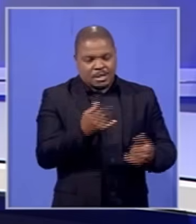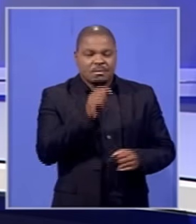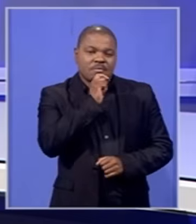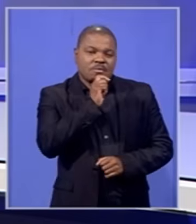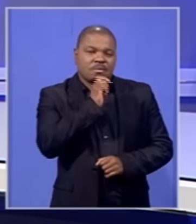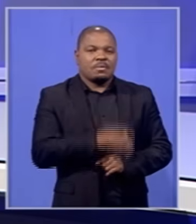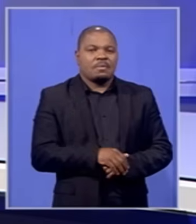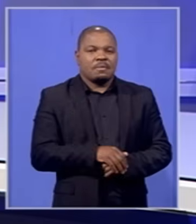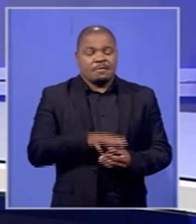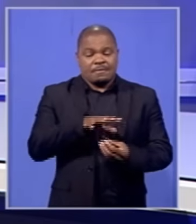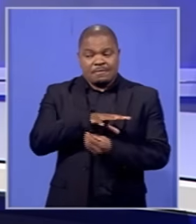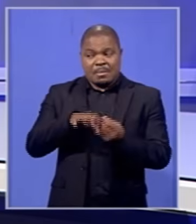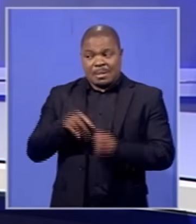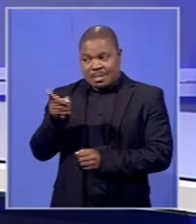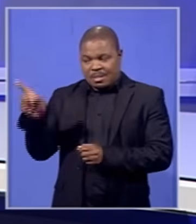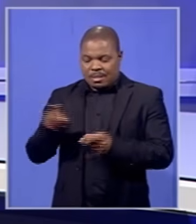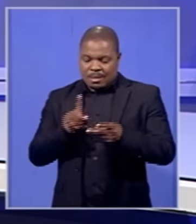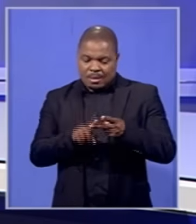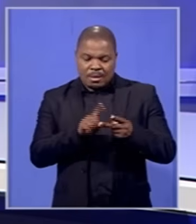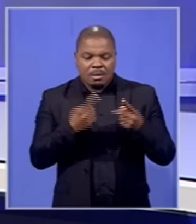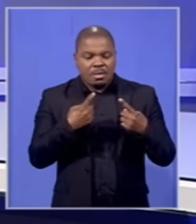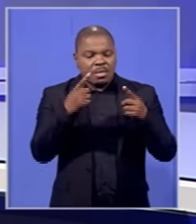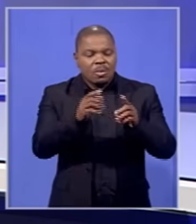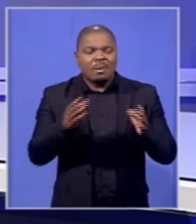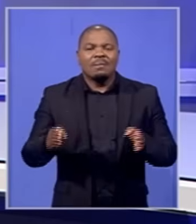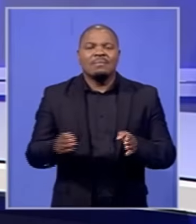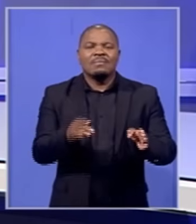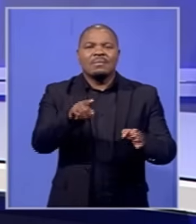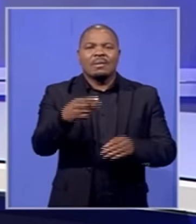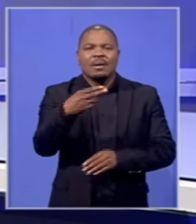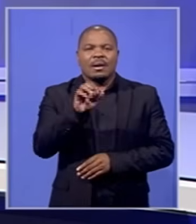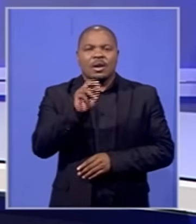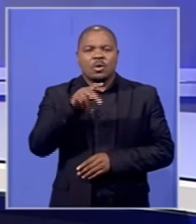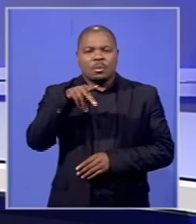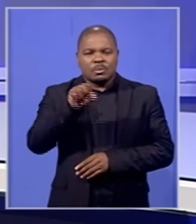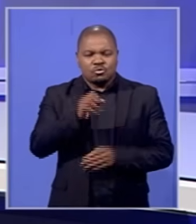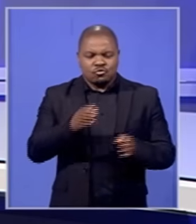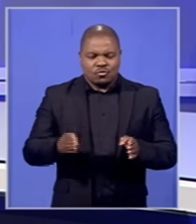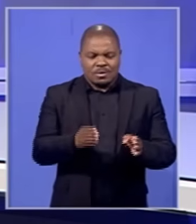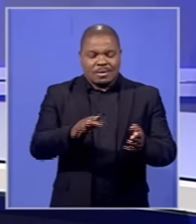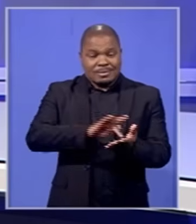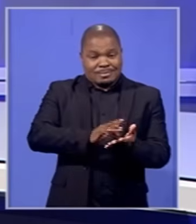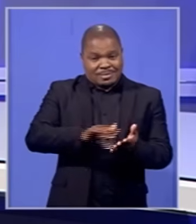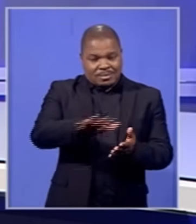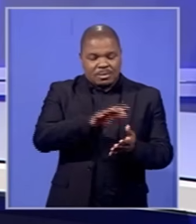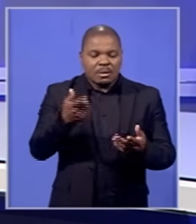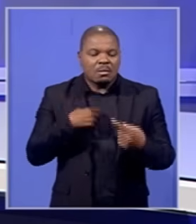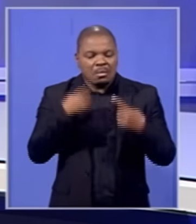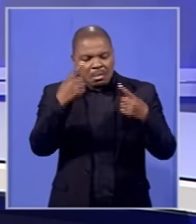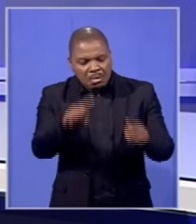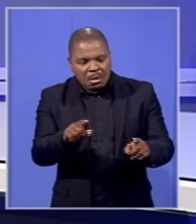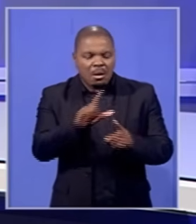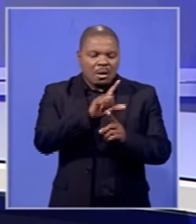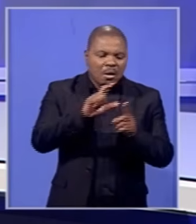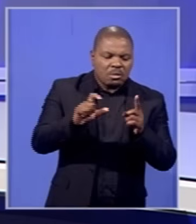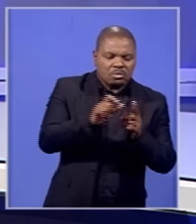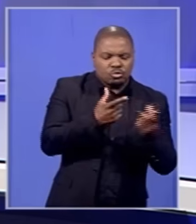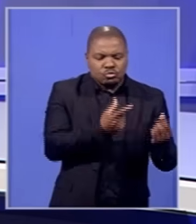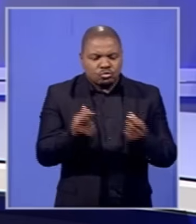ono. Malapa a ne a ya gape kwa lefelong la kotsi kwa nokeng ya Hanops kwa Centurion kwa baneng ba dira meetlo ya setso